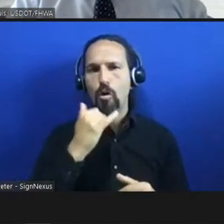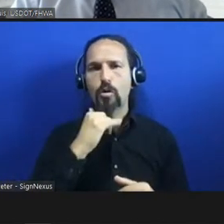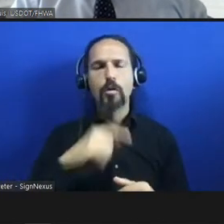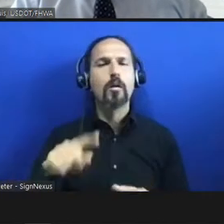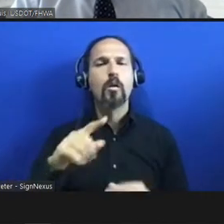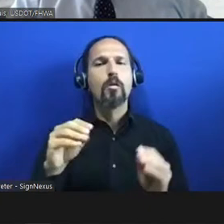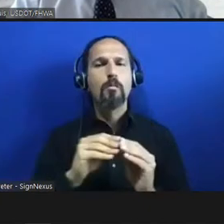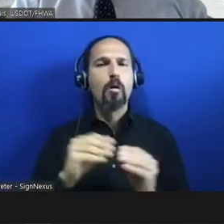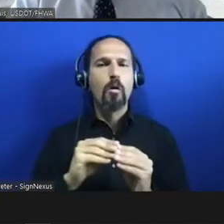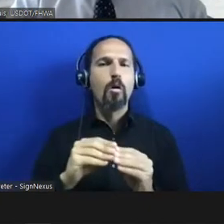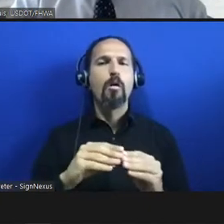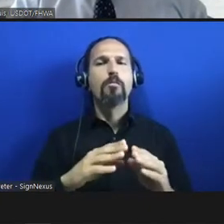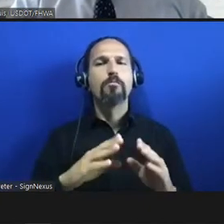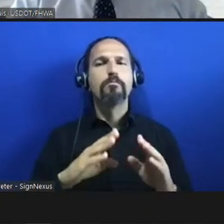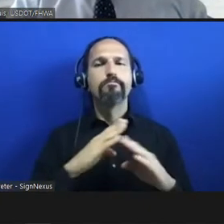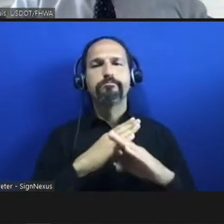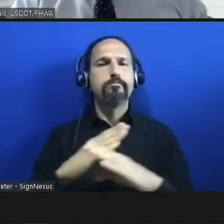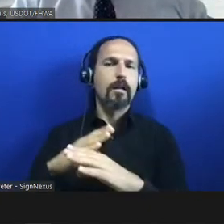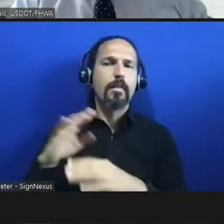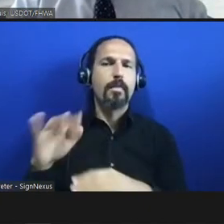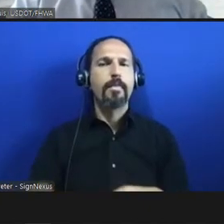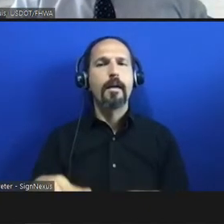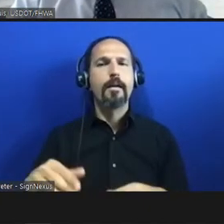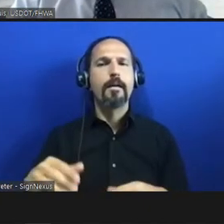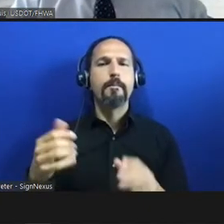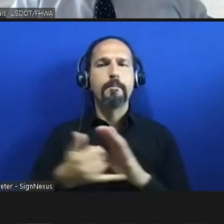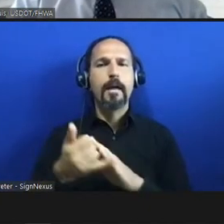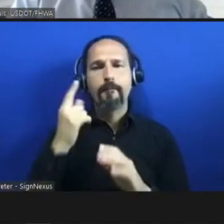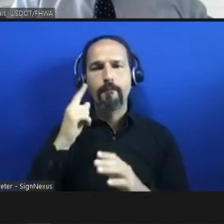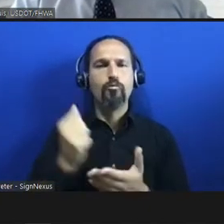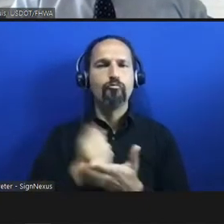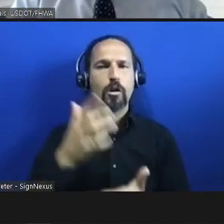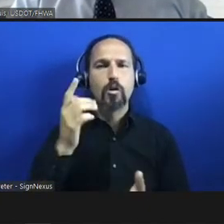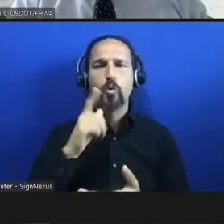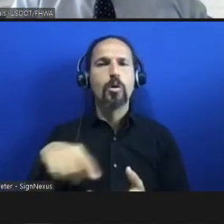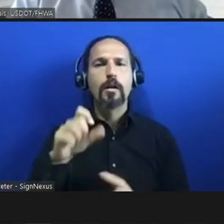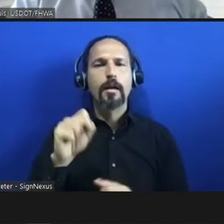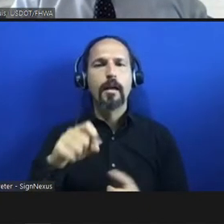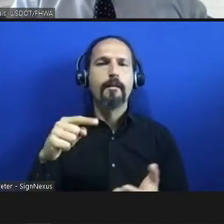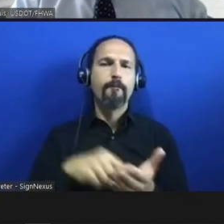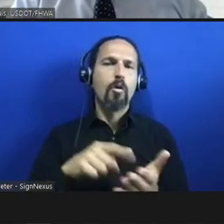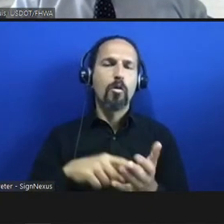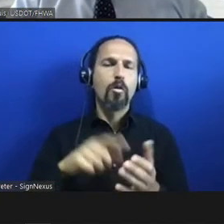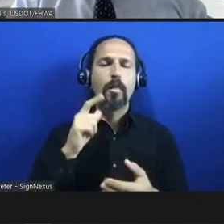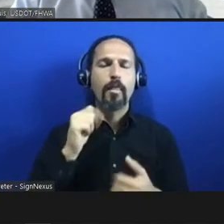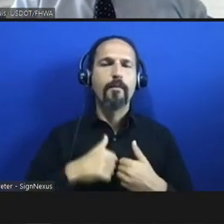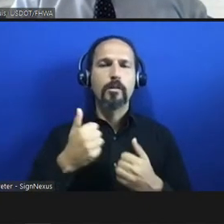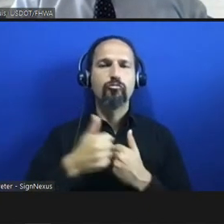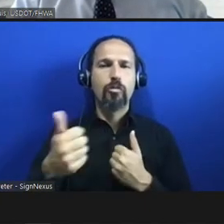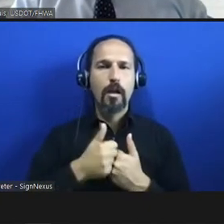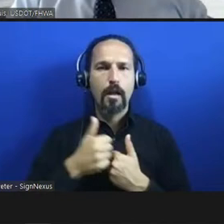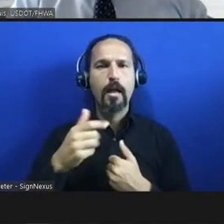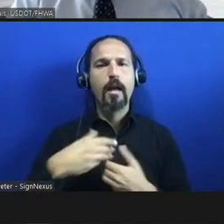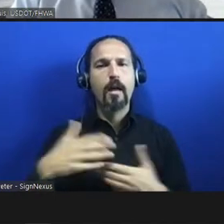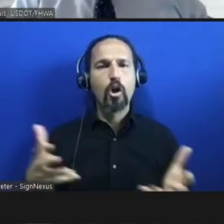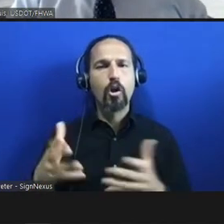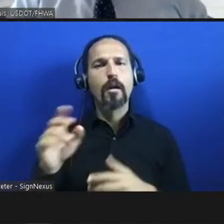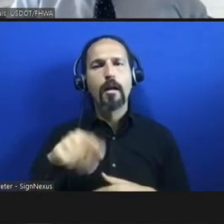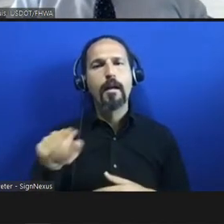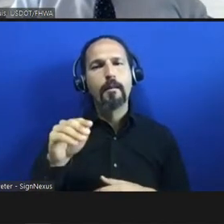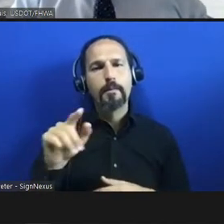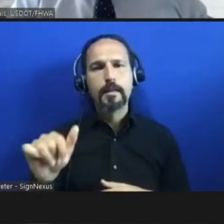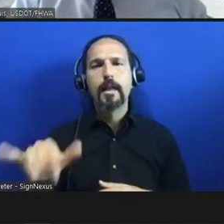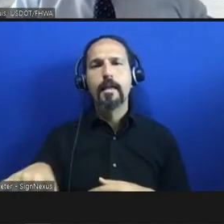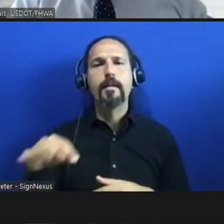further Walling off the Isle of Manhattan only for the rich and those who can afford to live or travel I was the MDA and our elective